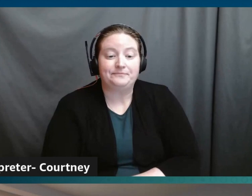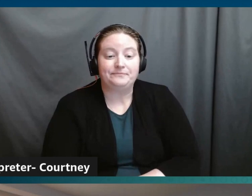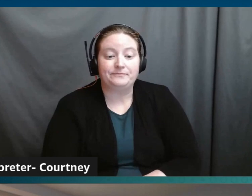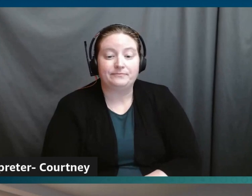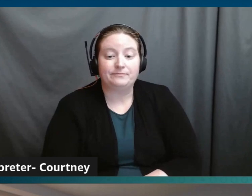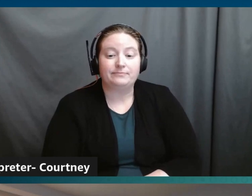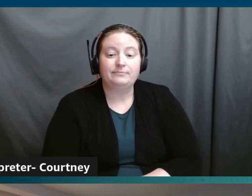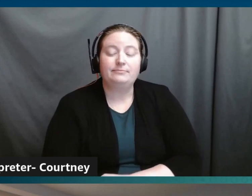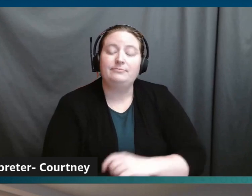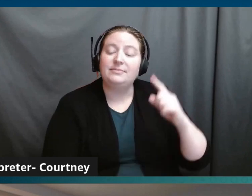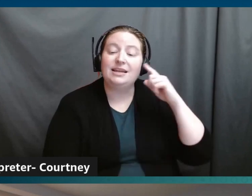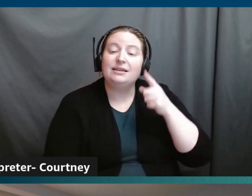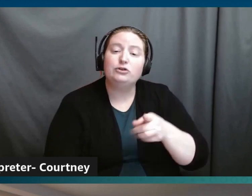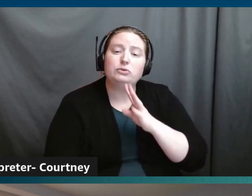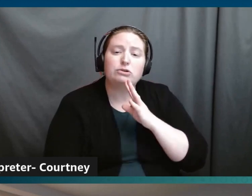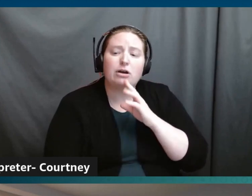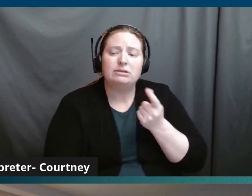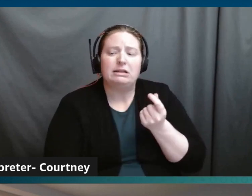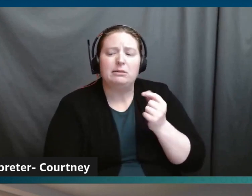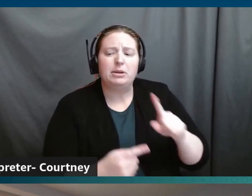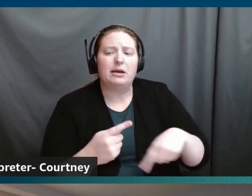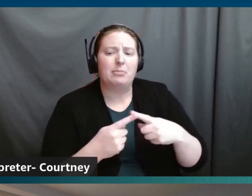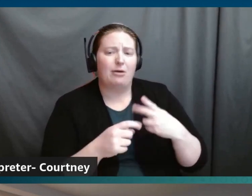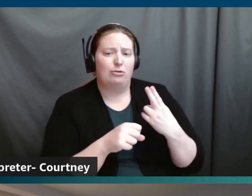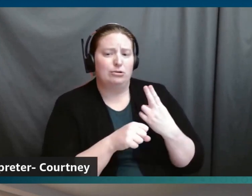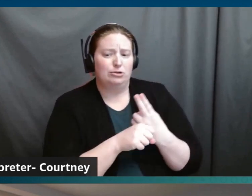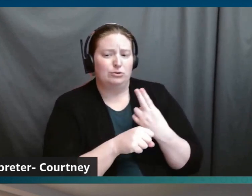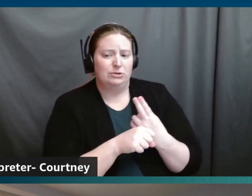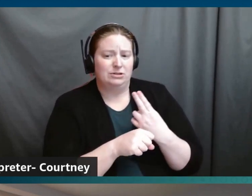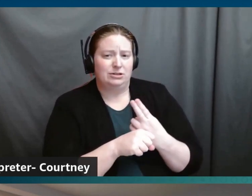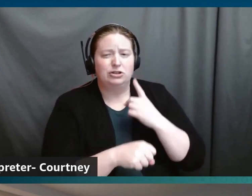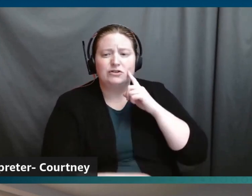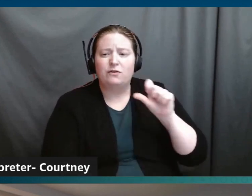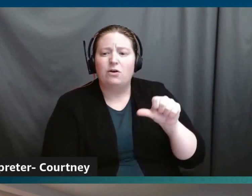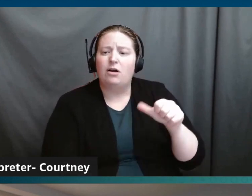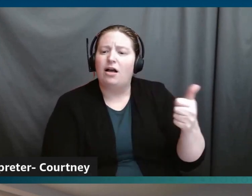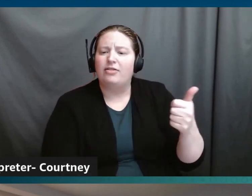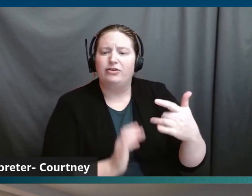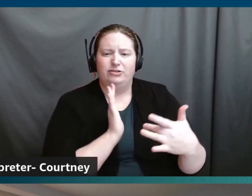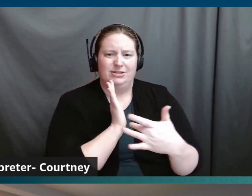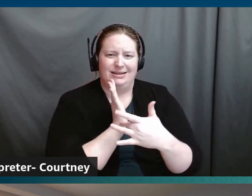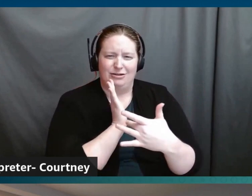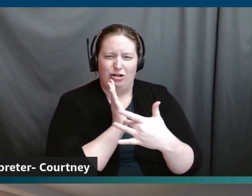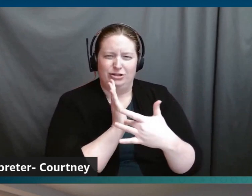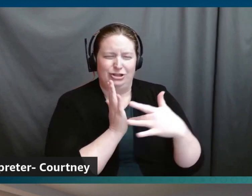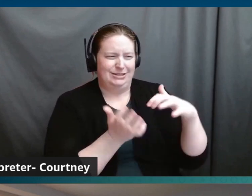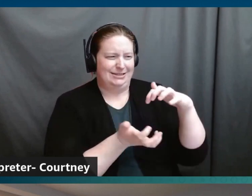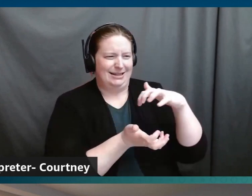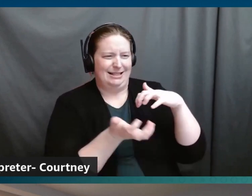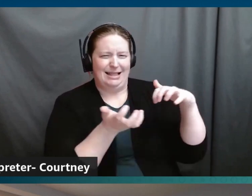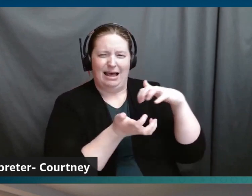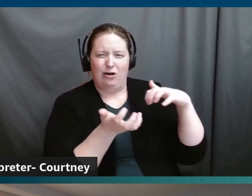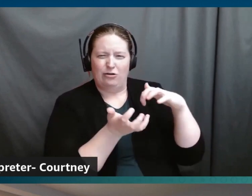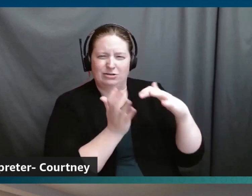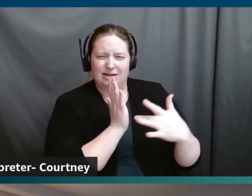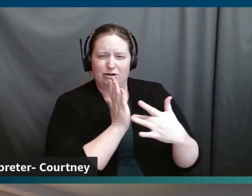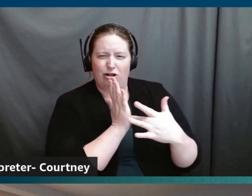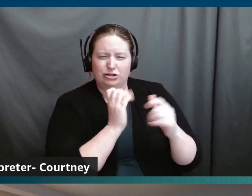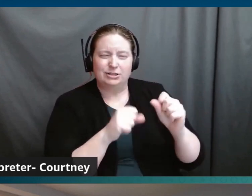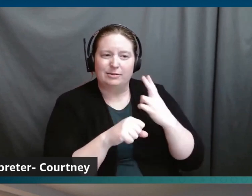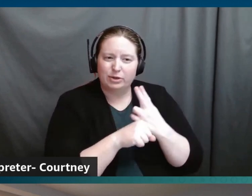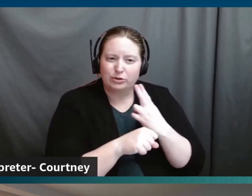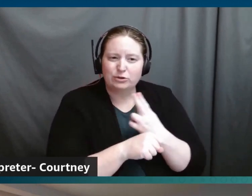know, you talked a bit about the usage as well of other technologies that are cloud-based as well that can be used here to